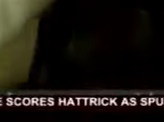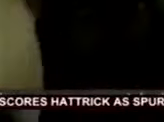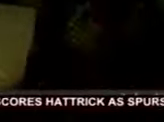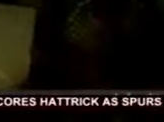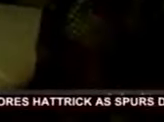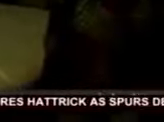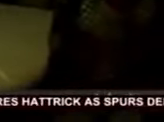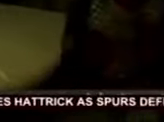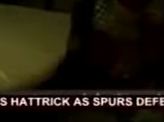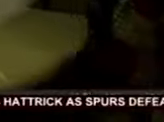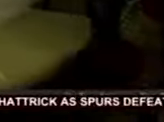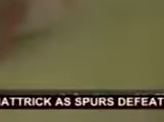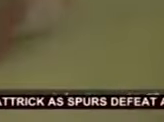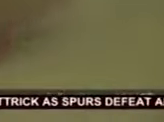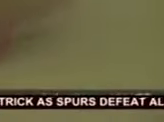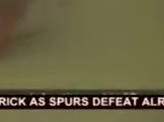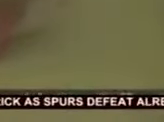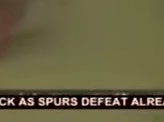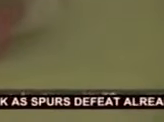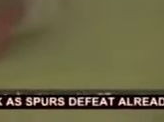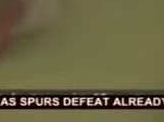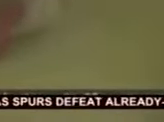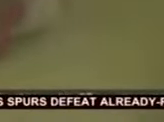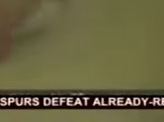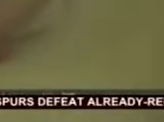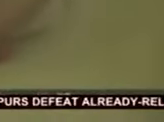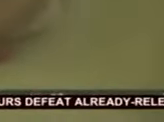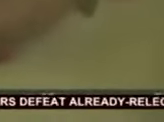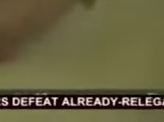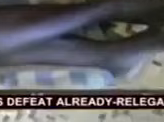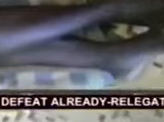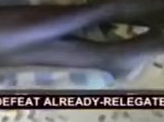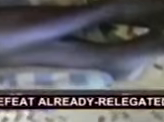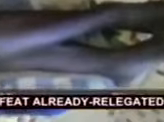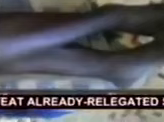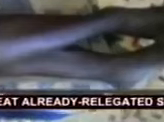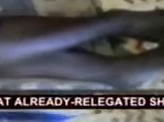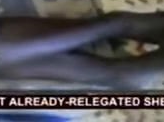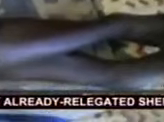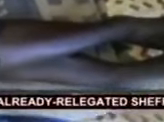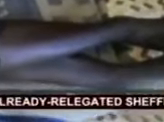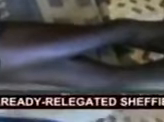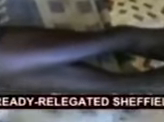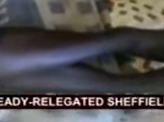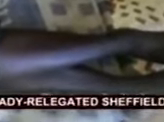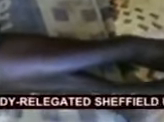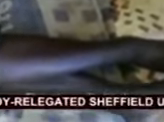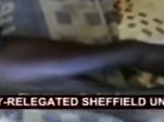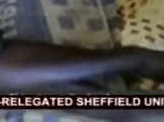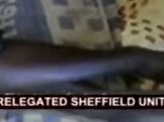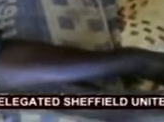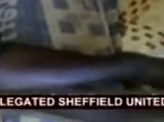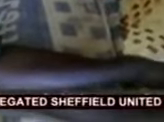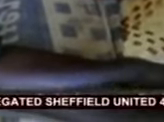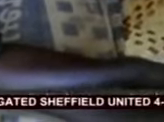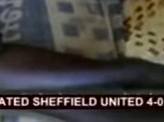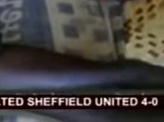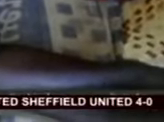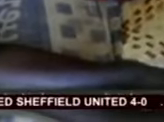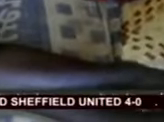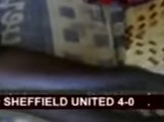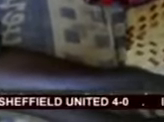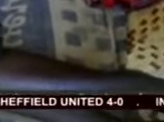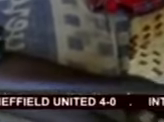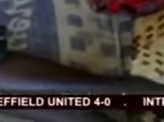ka min yitande Afrika kono fata findu bankol nyinto jang ni mantama mbeng ko rawni be wajabi la koteke